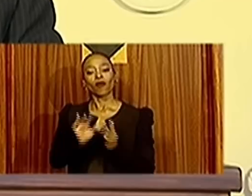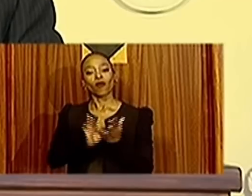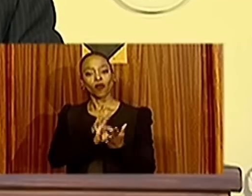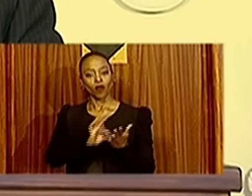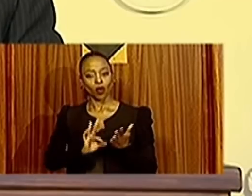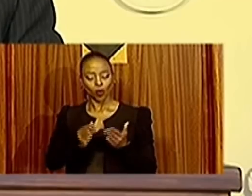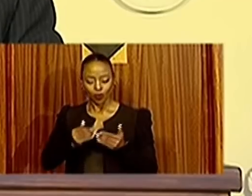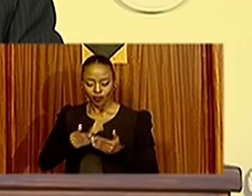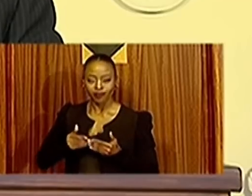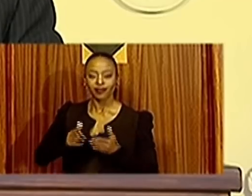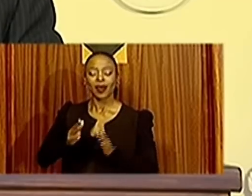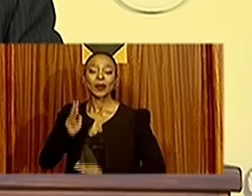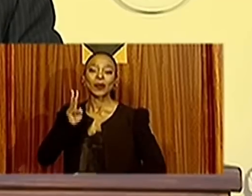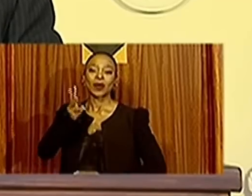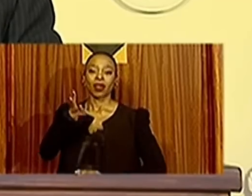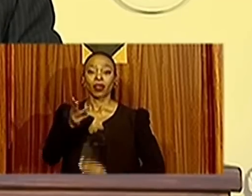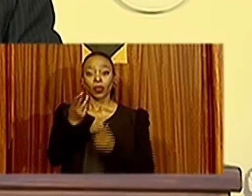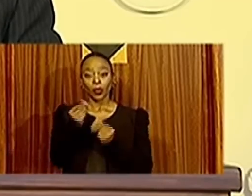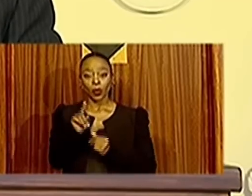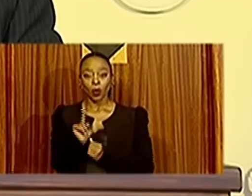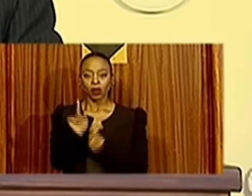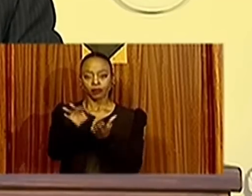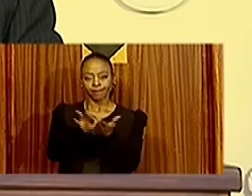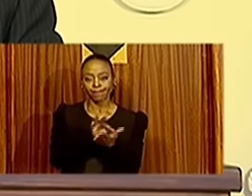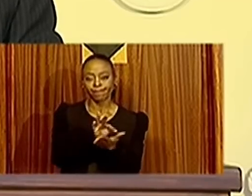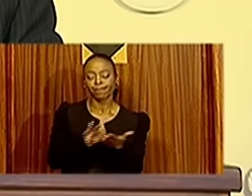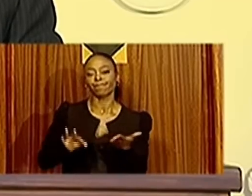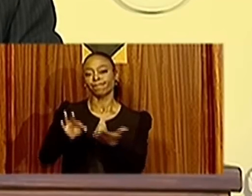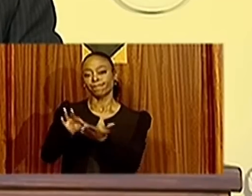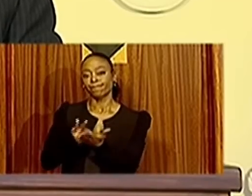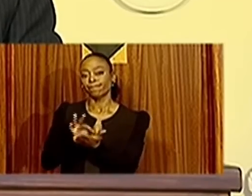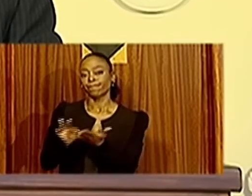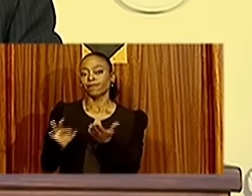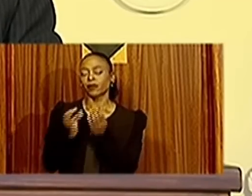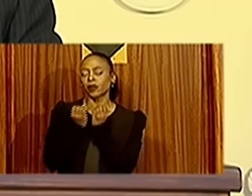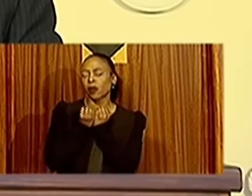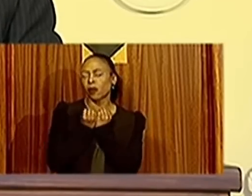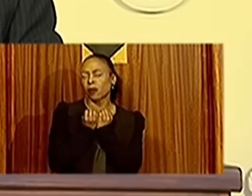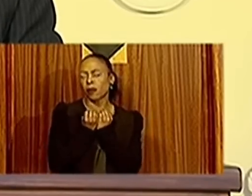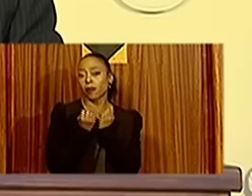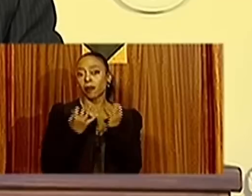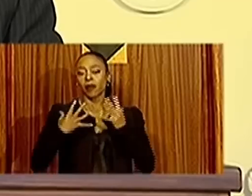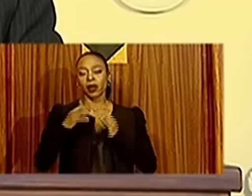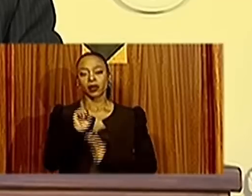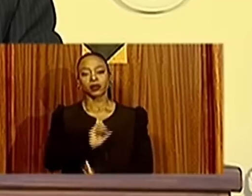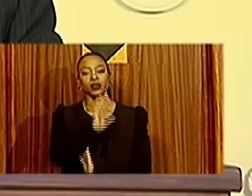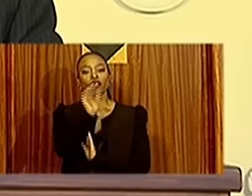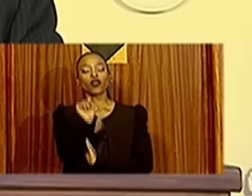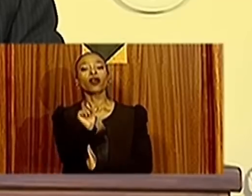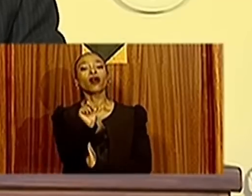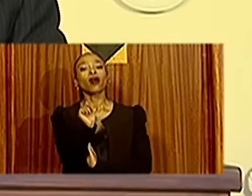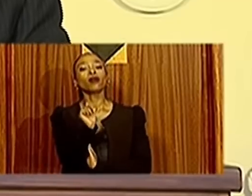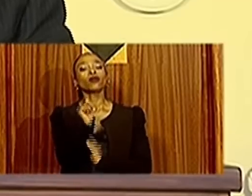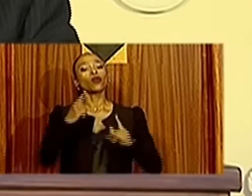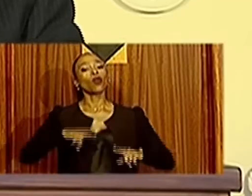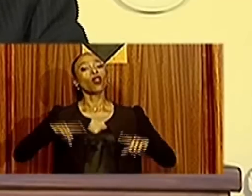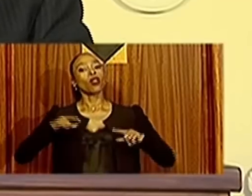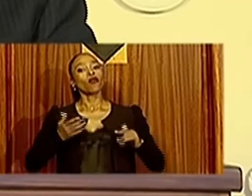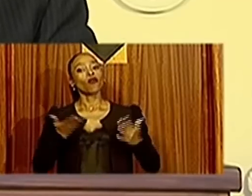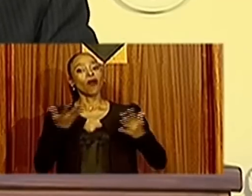their ballots. Thousands of South Africans living abroad have already voted.